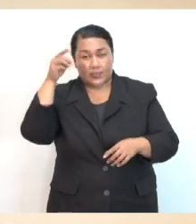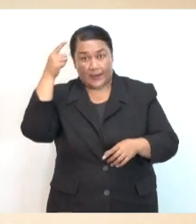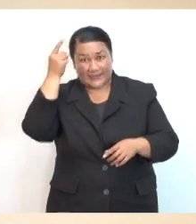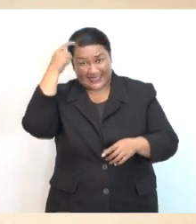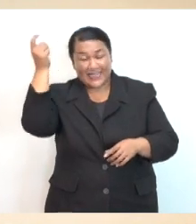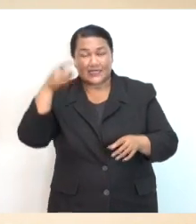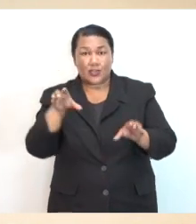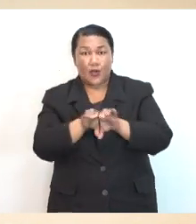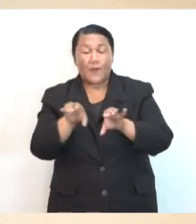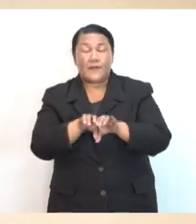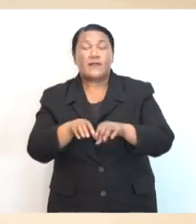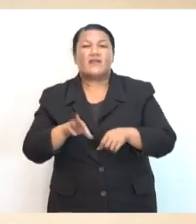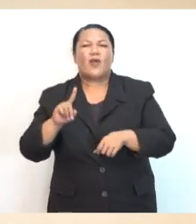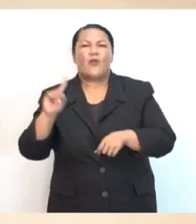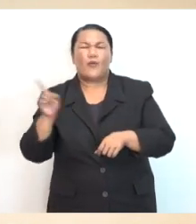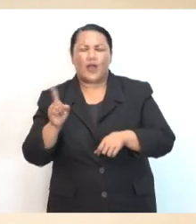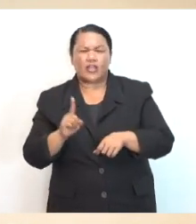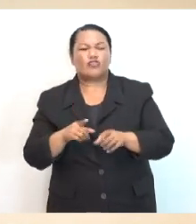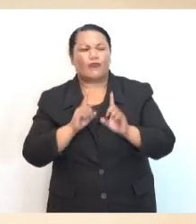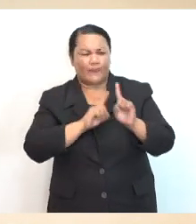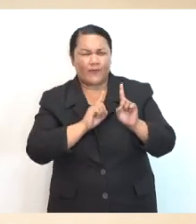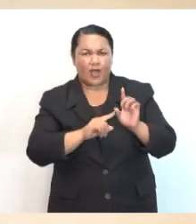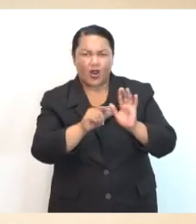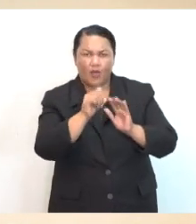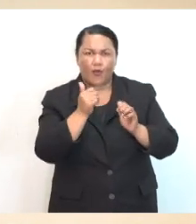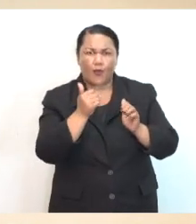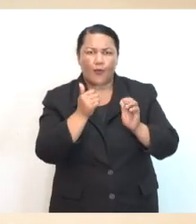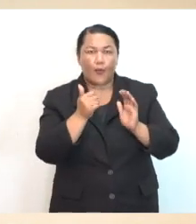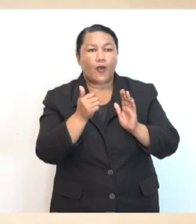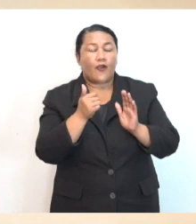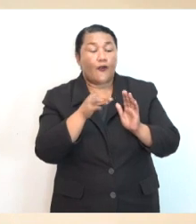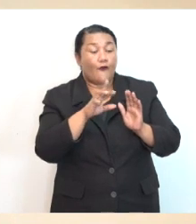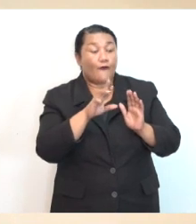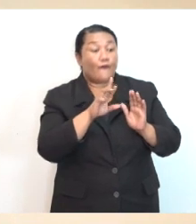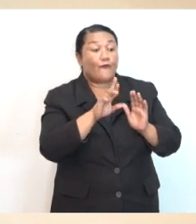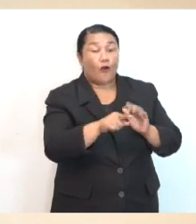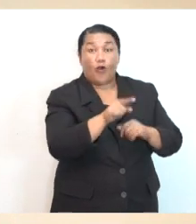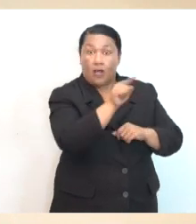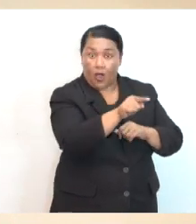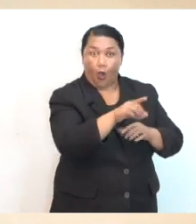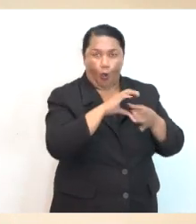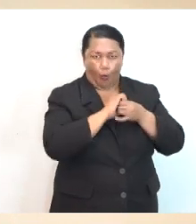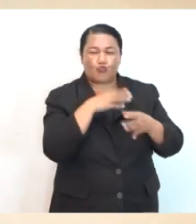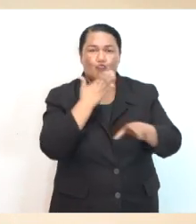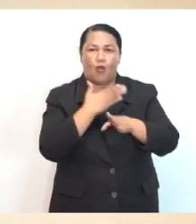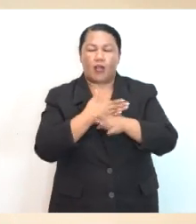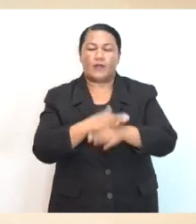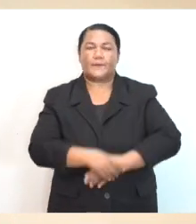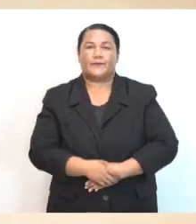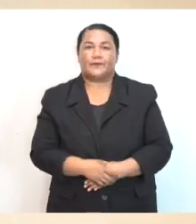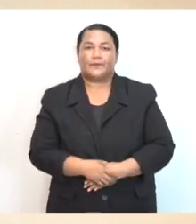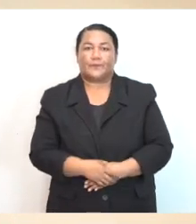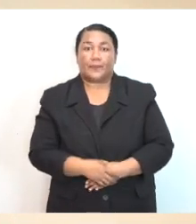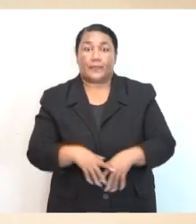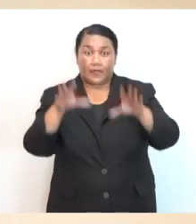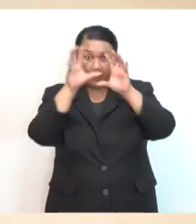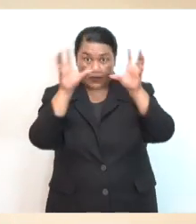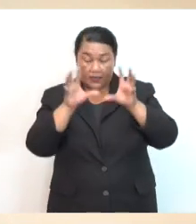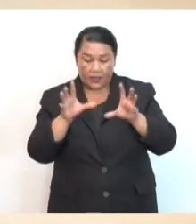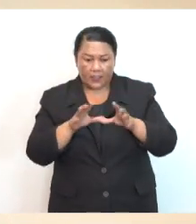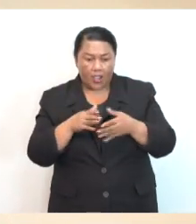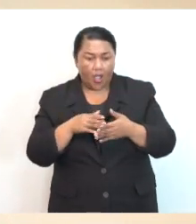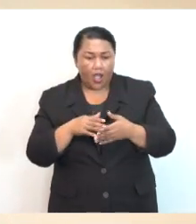the officials who implement the laws in his ministerial assignment. However, unlike FFP, which removed the number of police